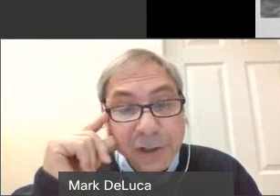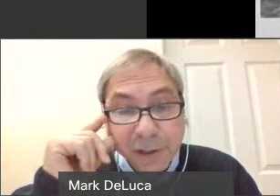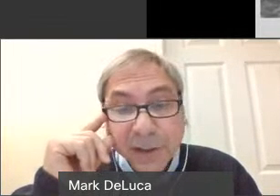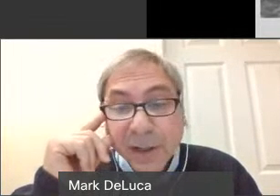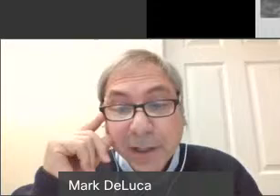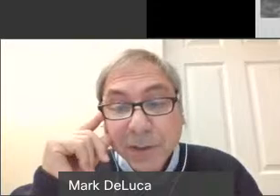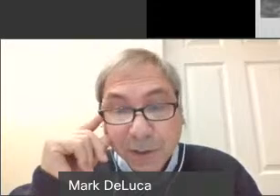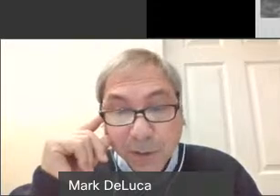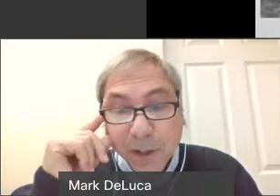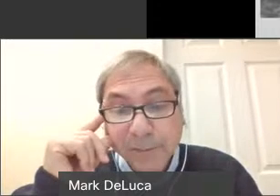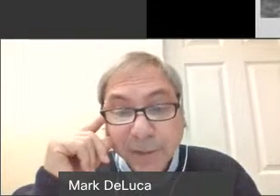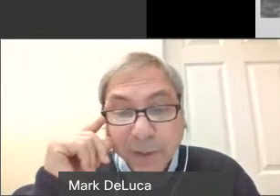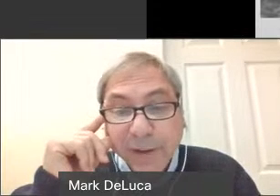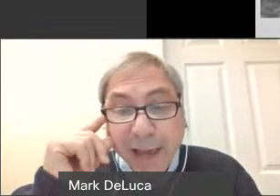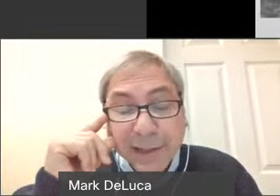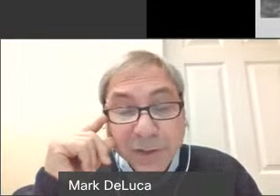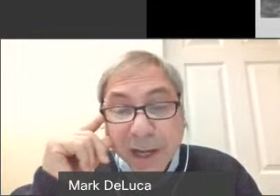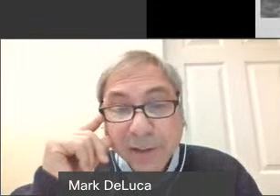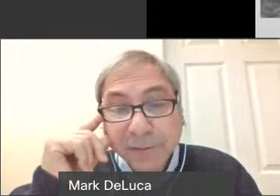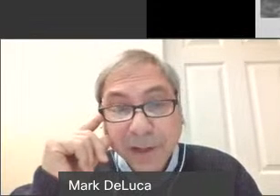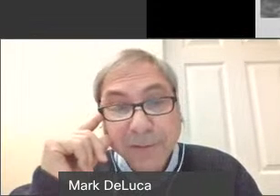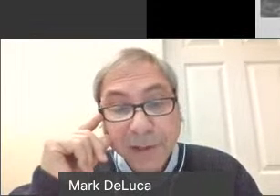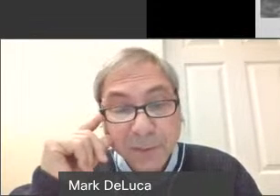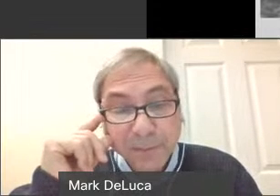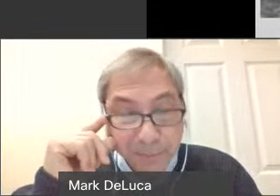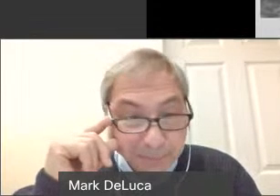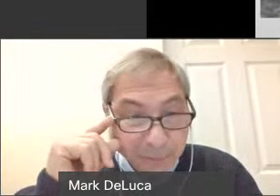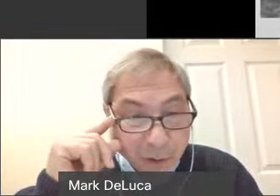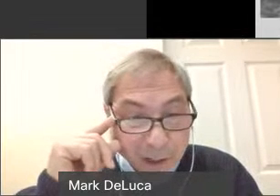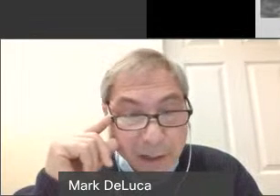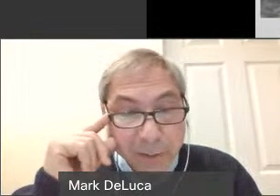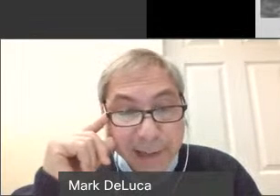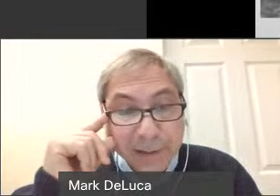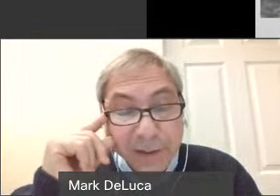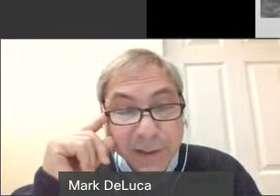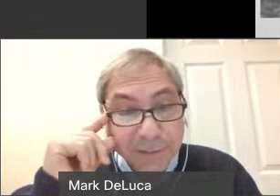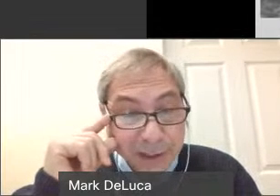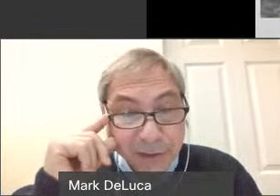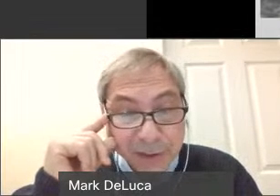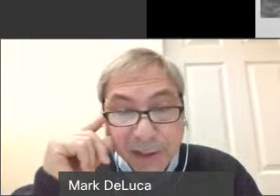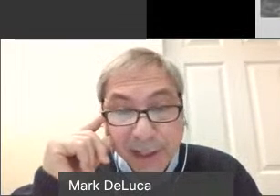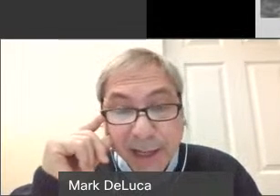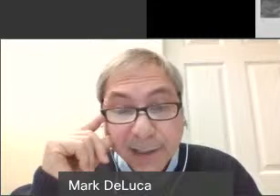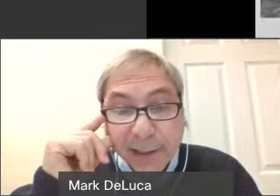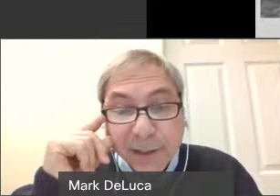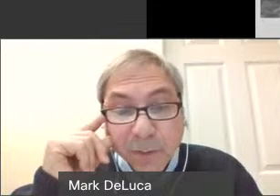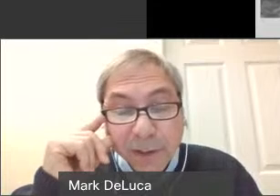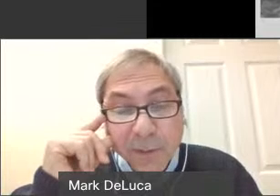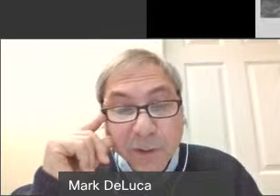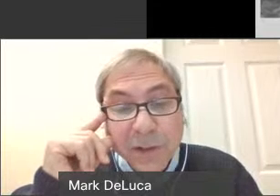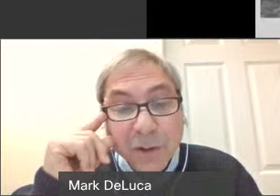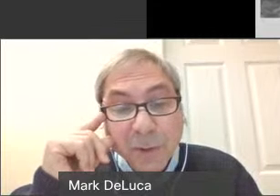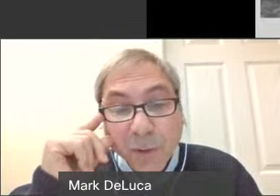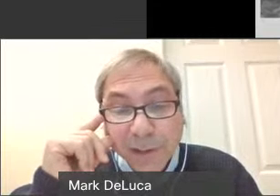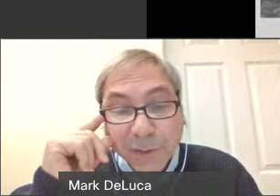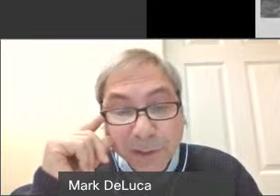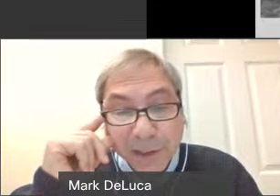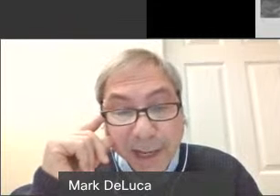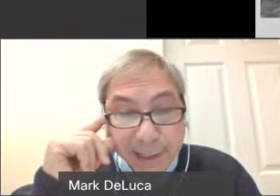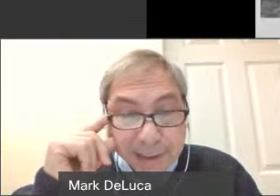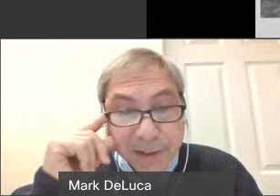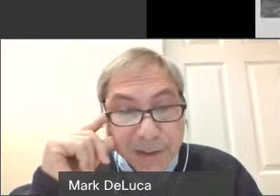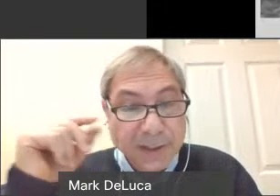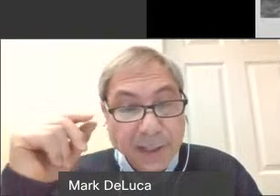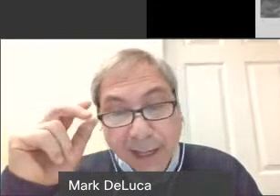short duration storm. And we've had these kind of flood events before, going back to 1768. One of the most notable ones